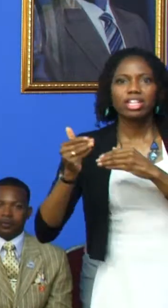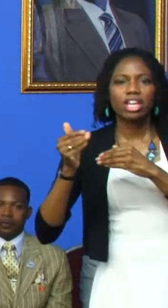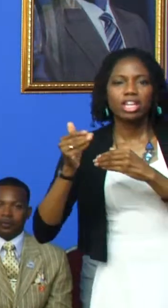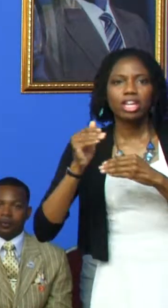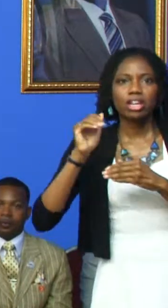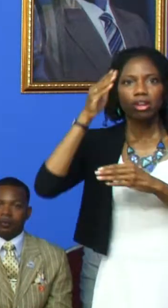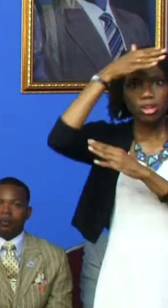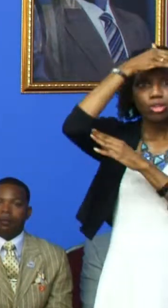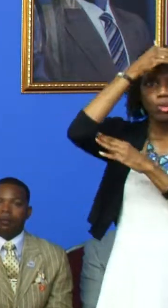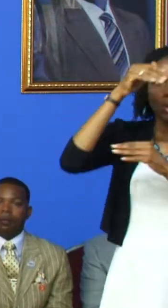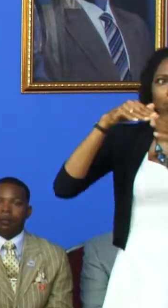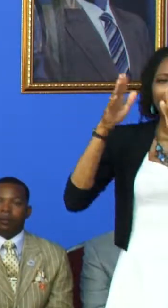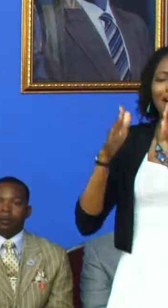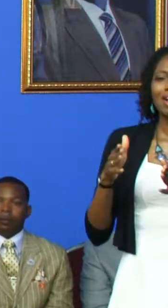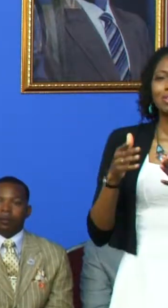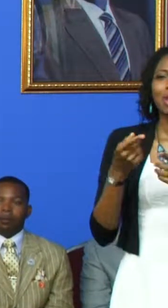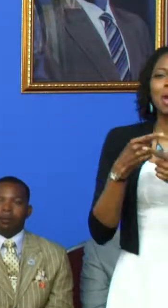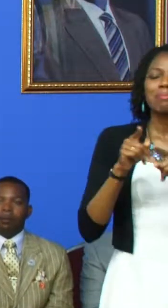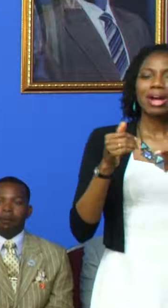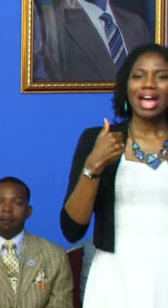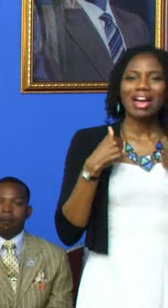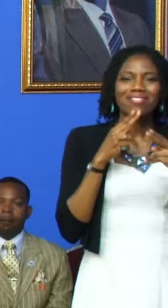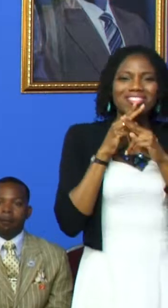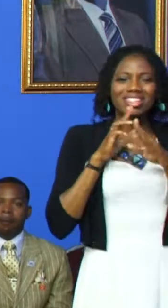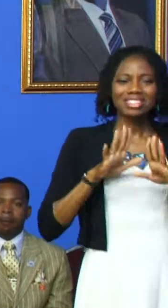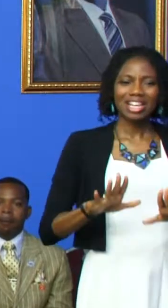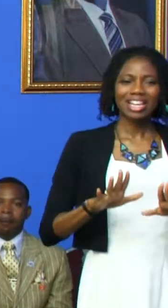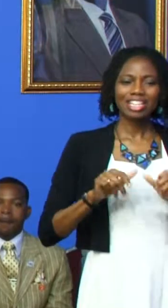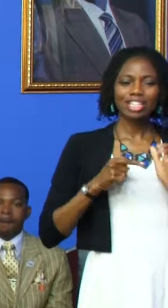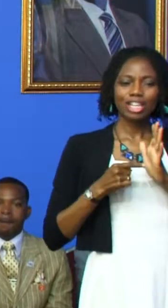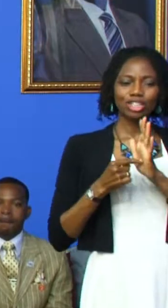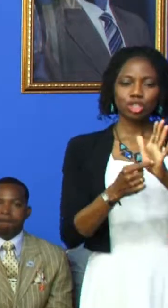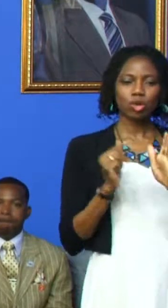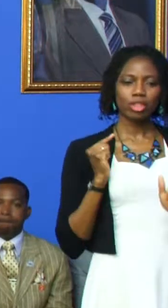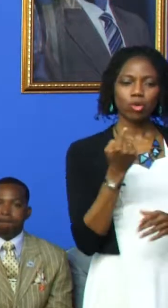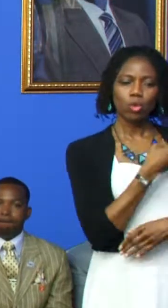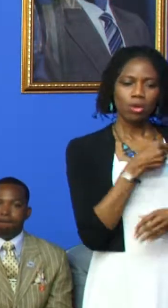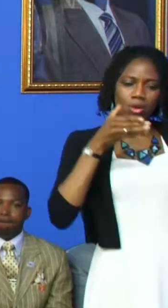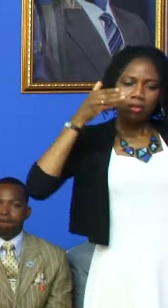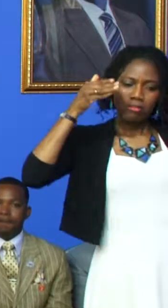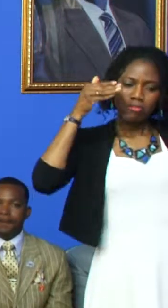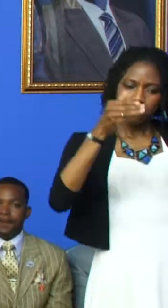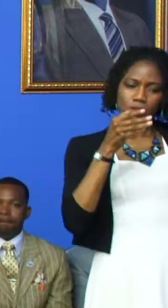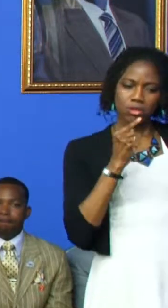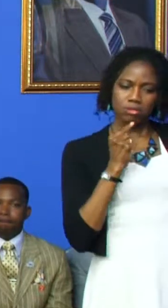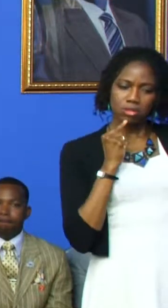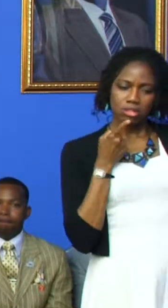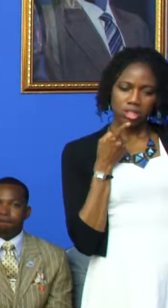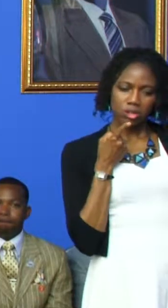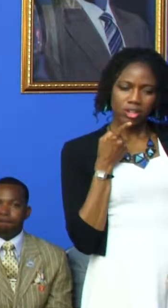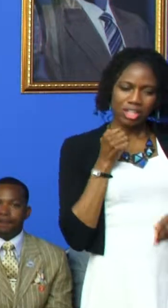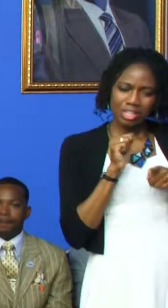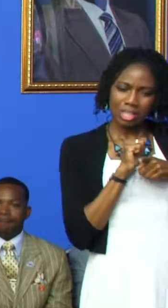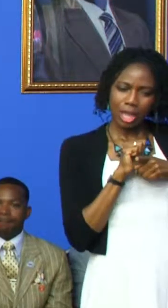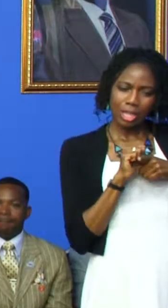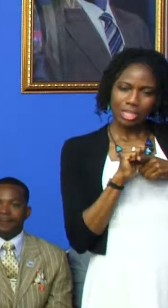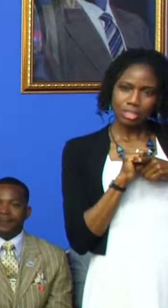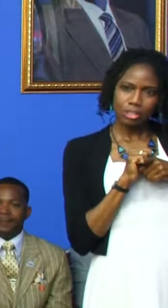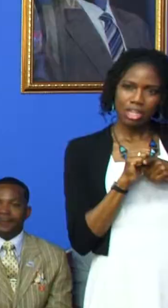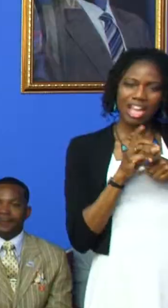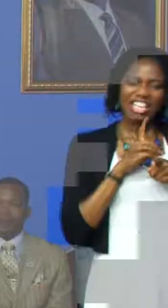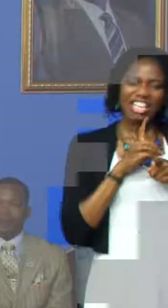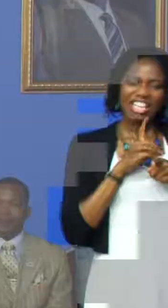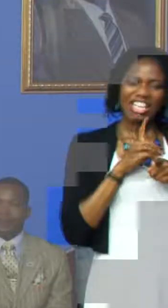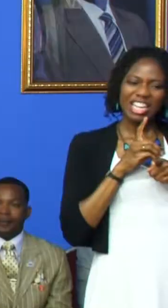showed a disciplined, focused people. Because if you get that amount of people to be